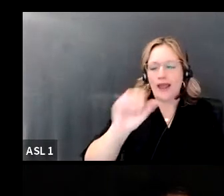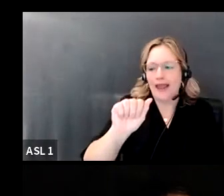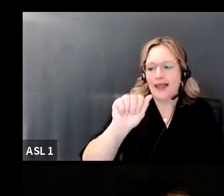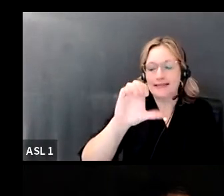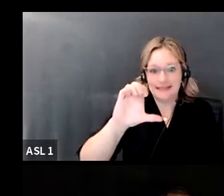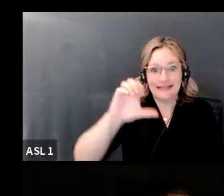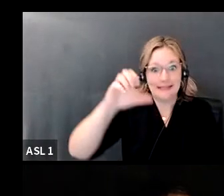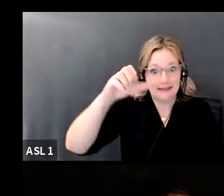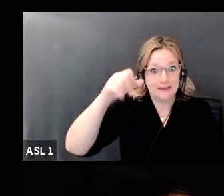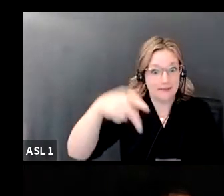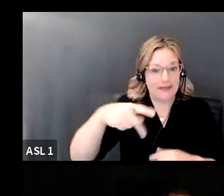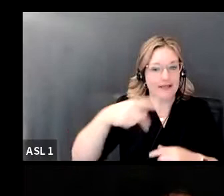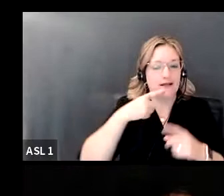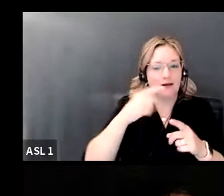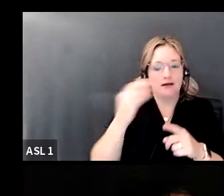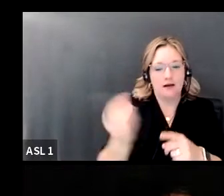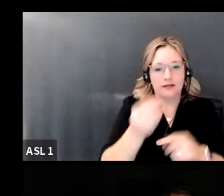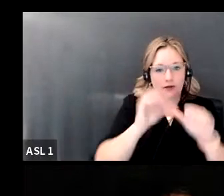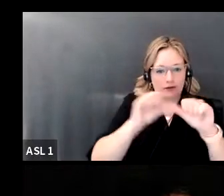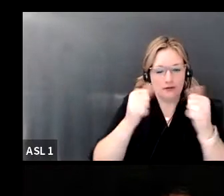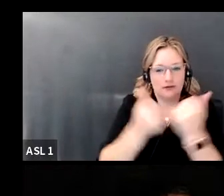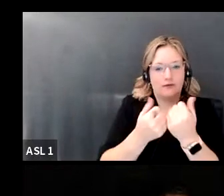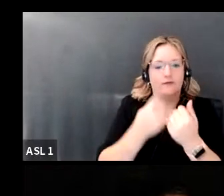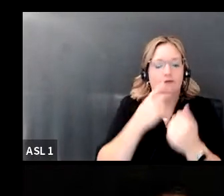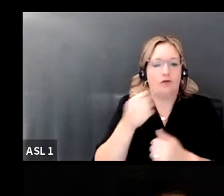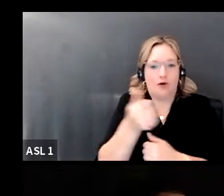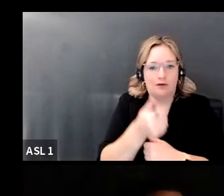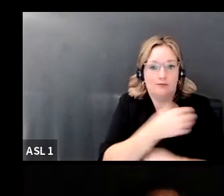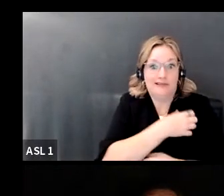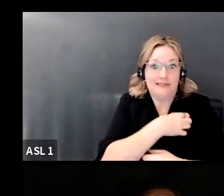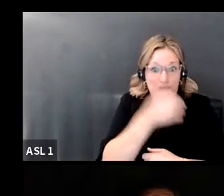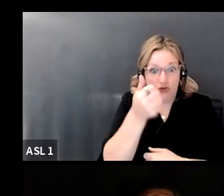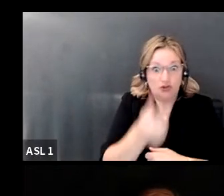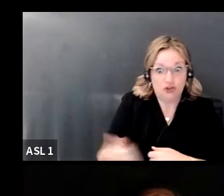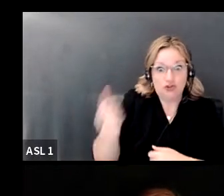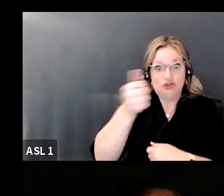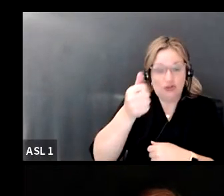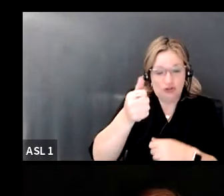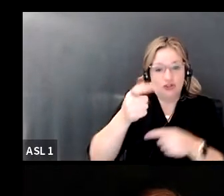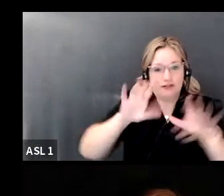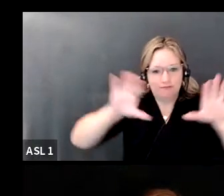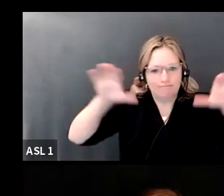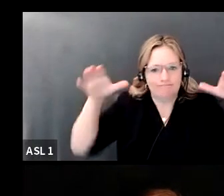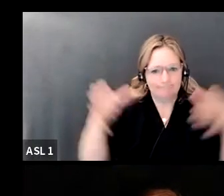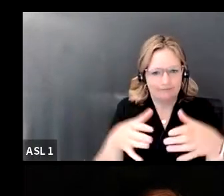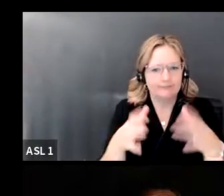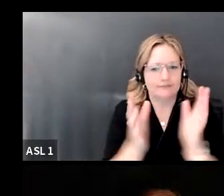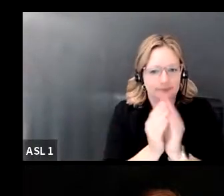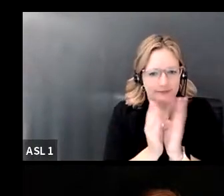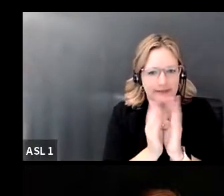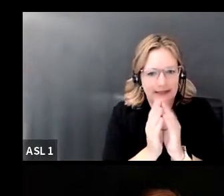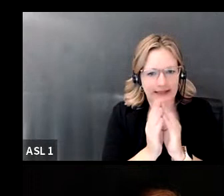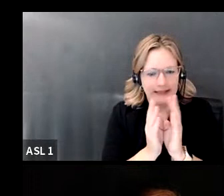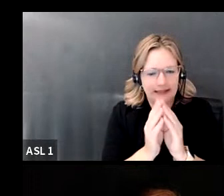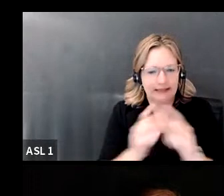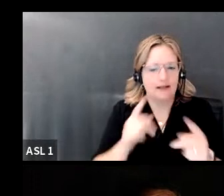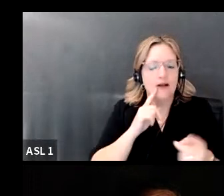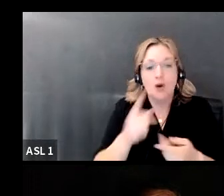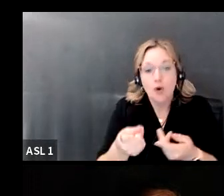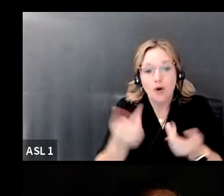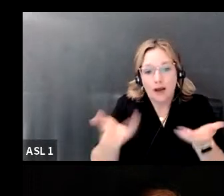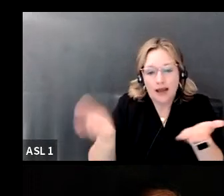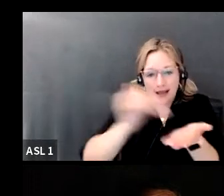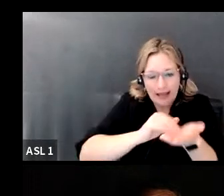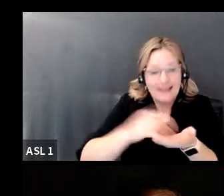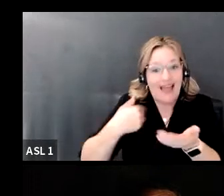properly fund the new police service act specifically the requirements of the community safety well-being plan funding that doesn't necessarily go